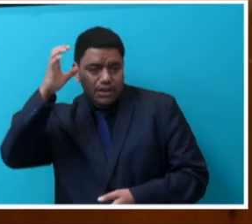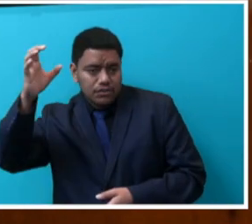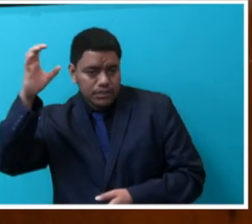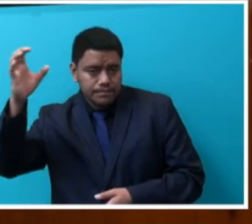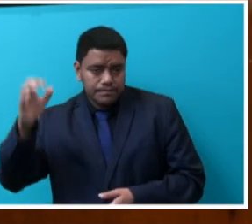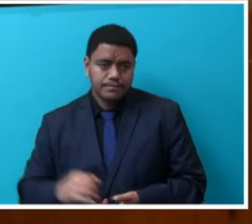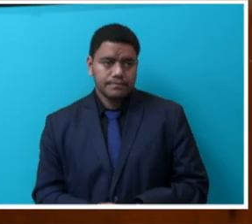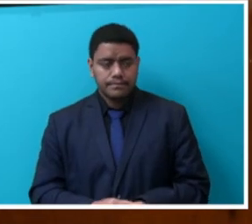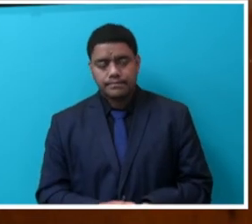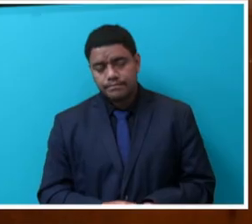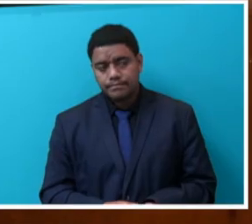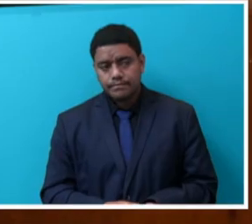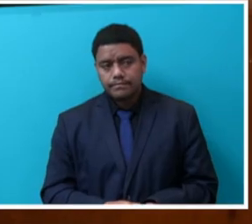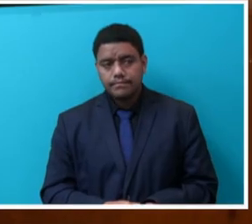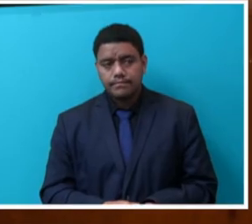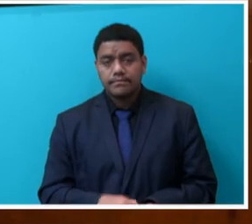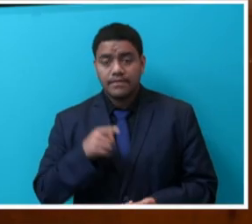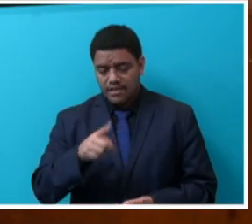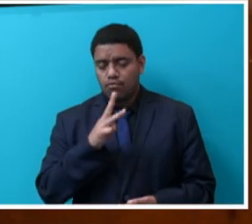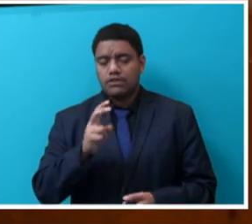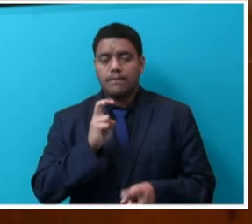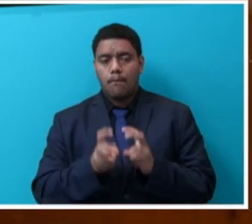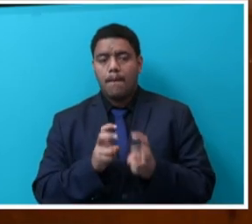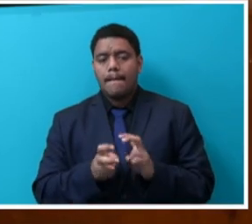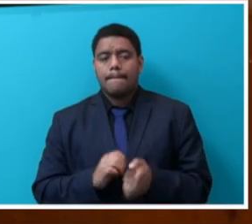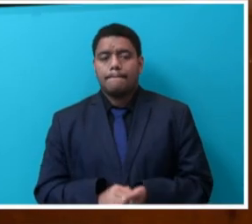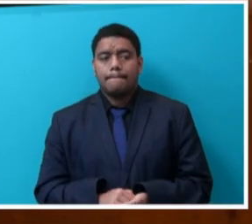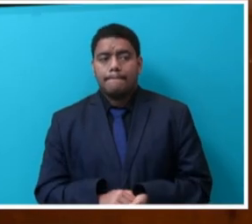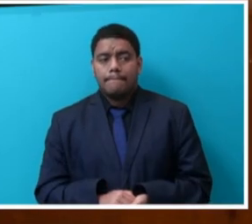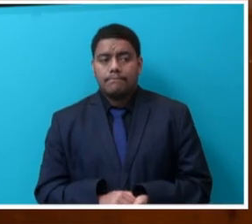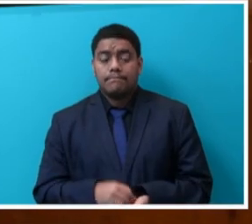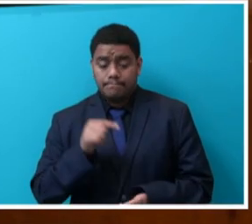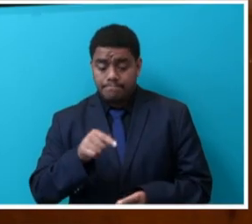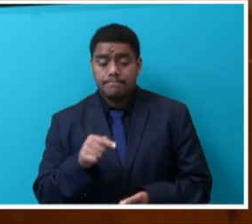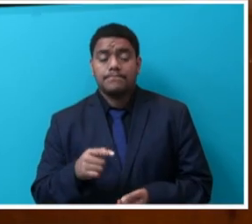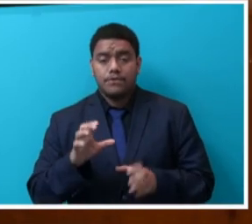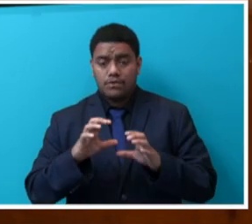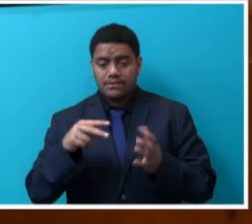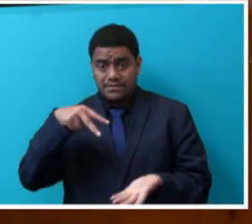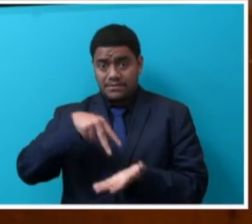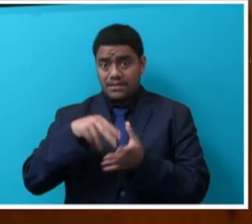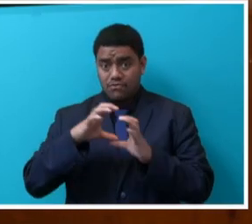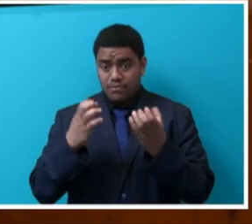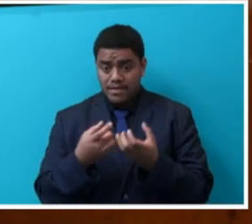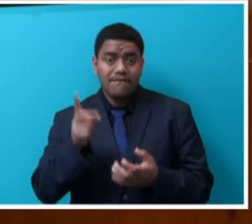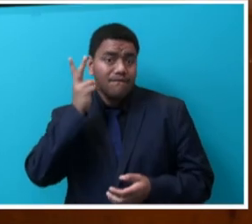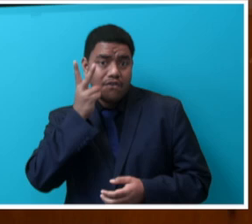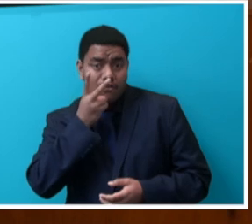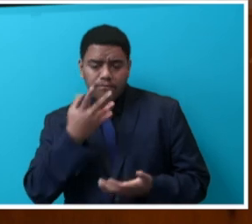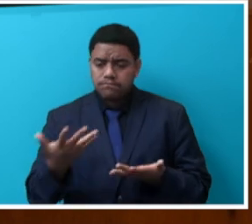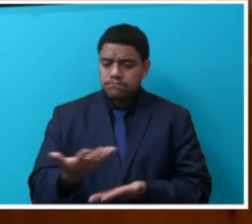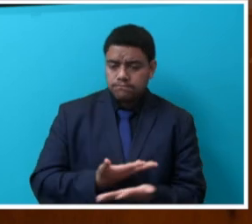quickly learned that was the problem. To address that, the steering committee has instructed Vodafone to